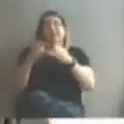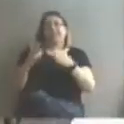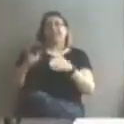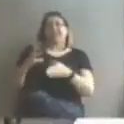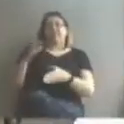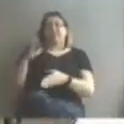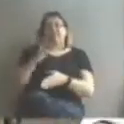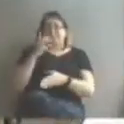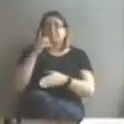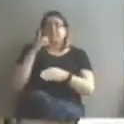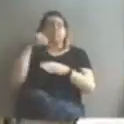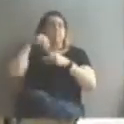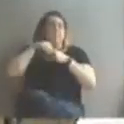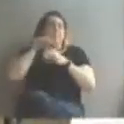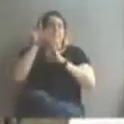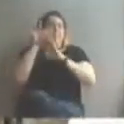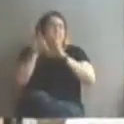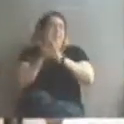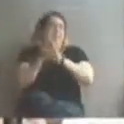in Frankfort.